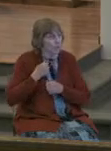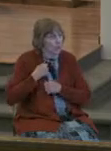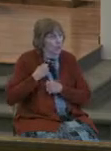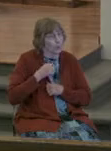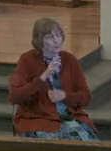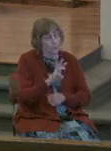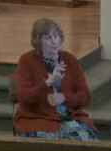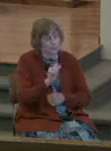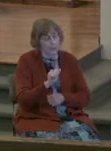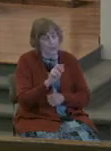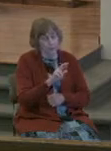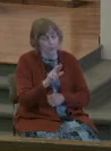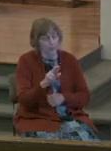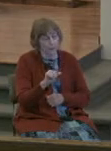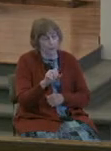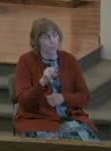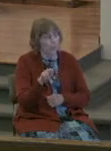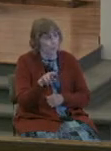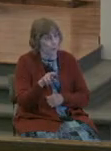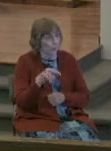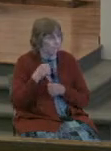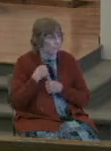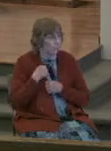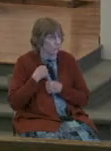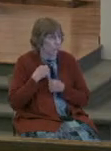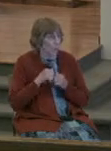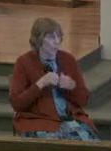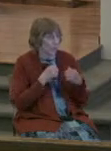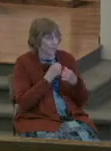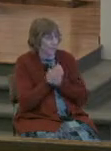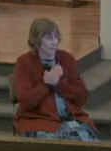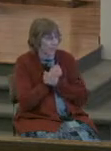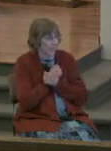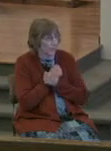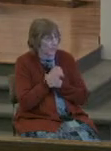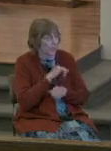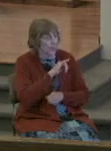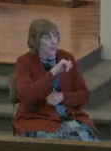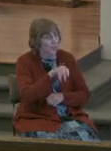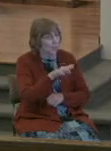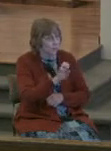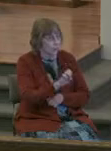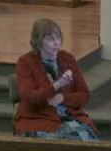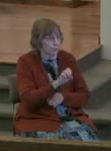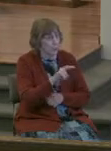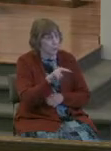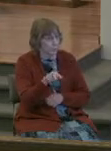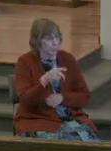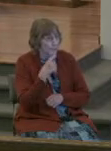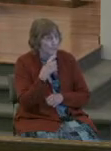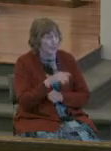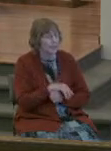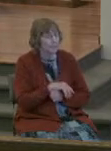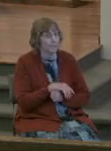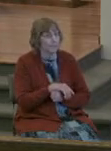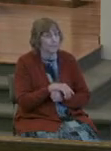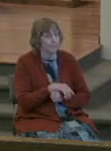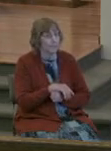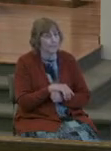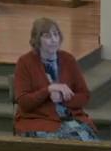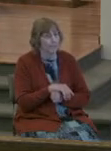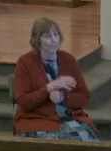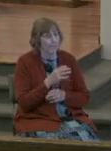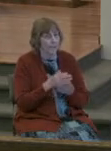warrior with compassion. And I want to explain that to you. In Jude verse 22, the Bible says this, "And if some